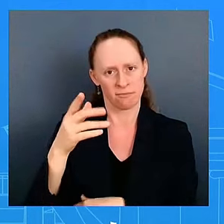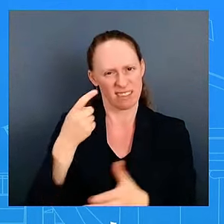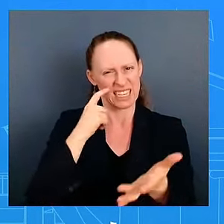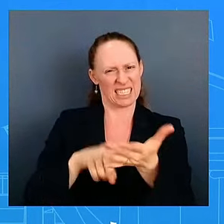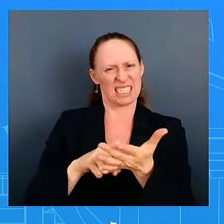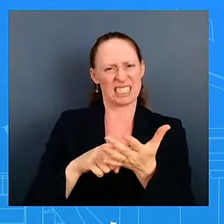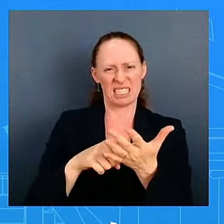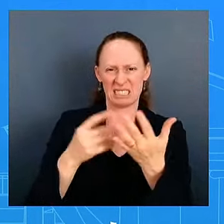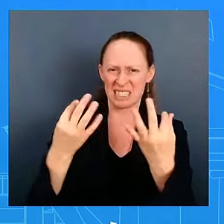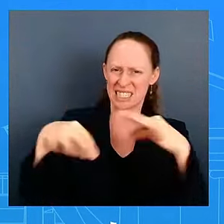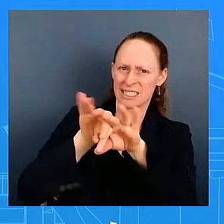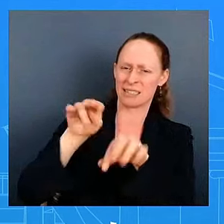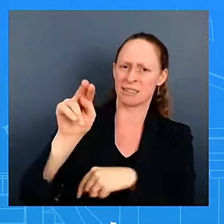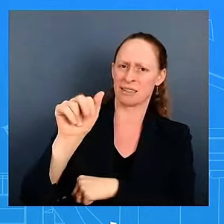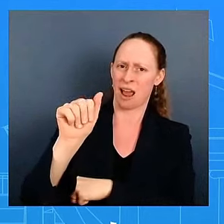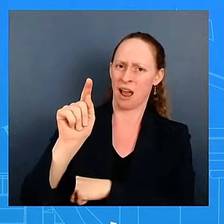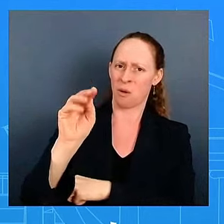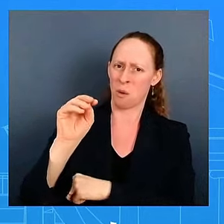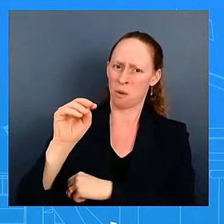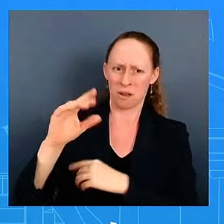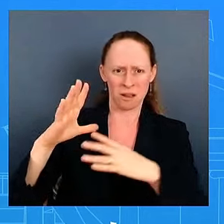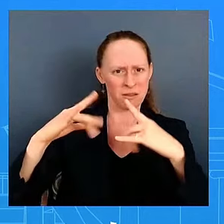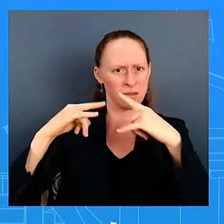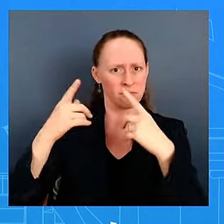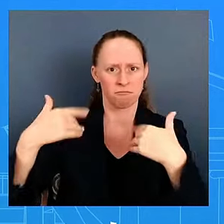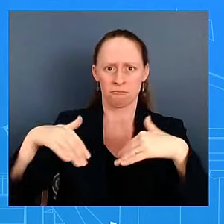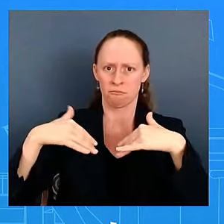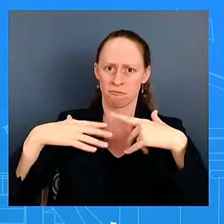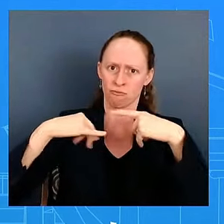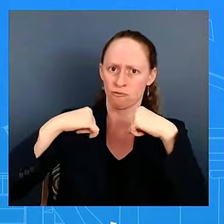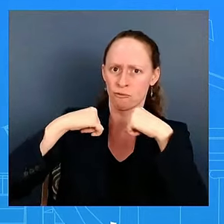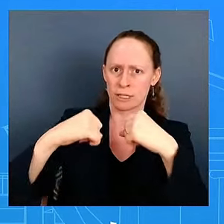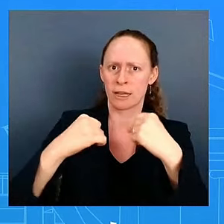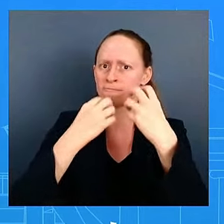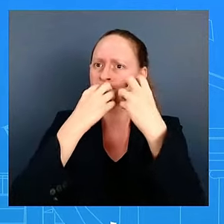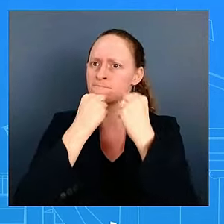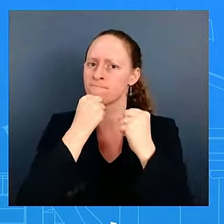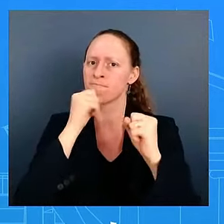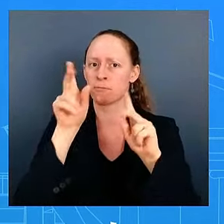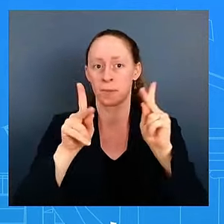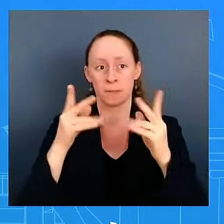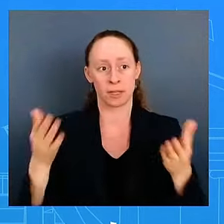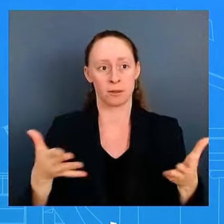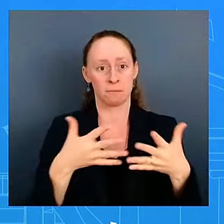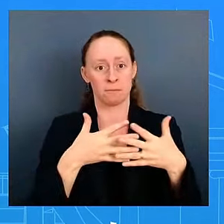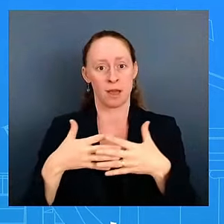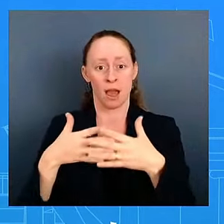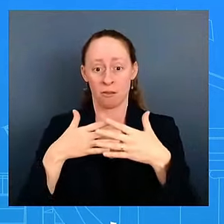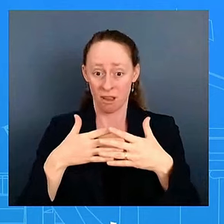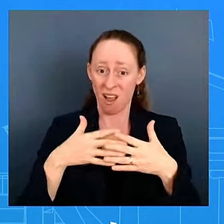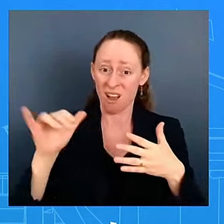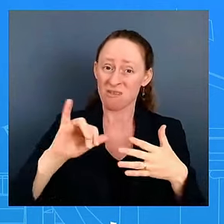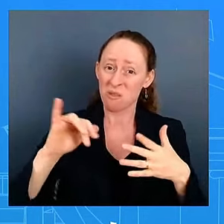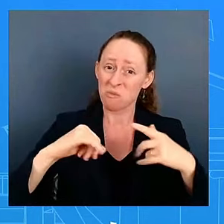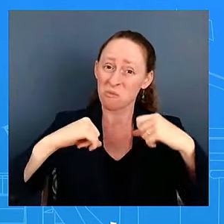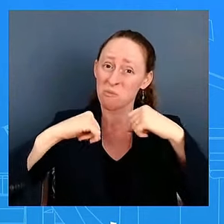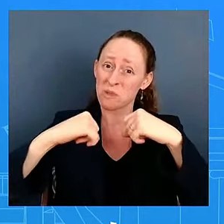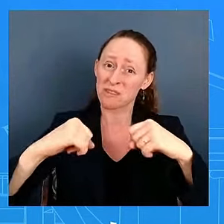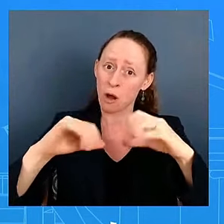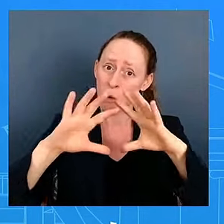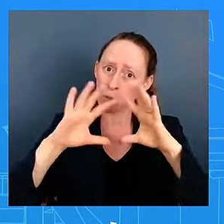U.S. Americans, American citizens, but also the world. And so we are going to continue to strengthen that alliance. A second